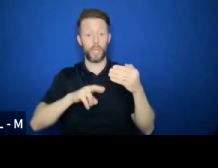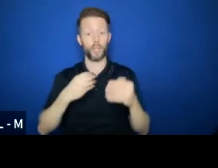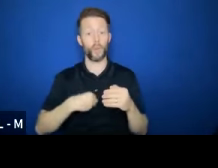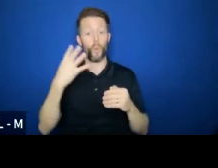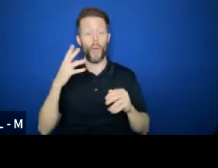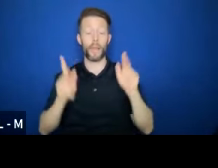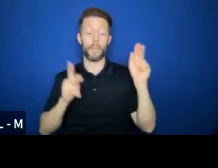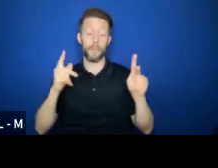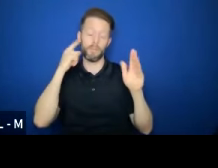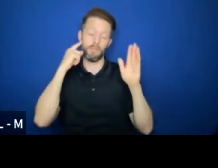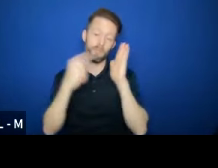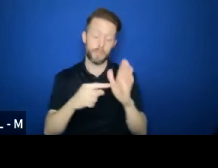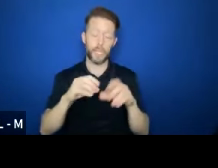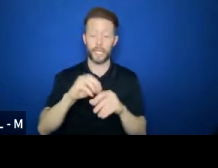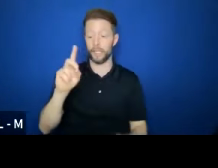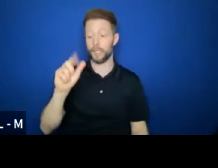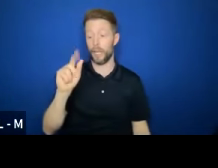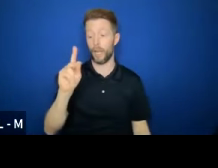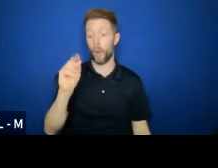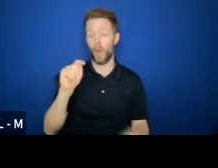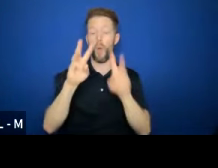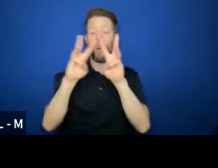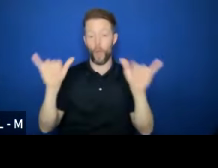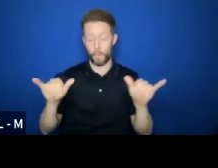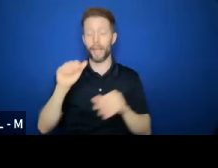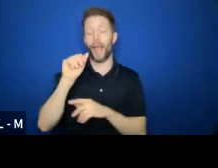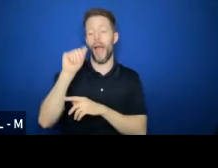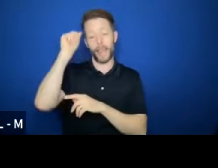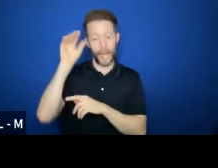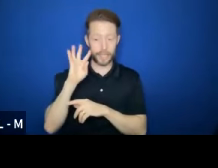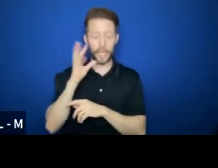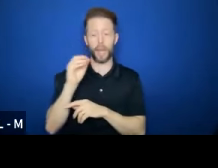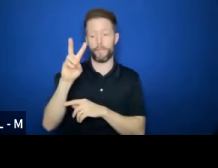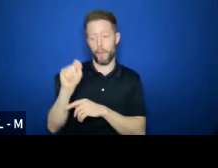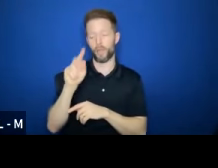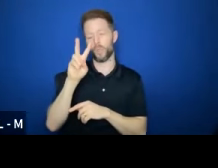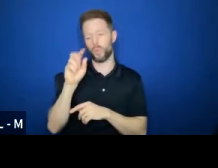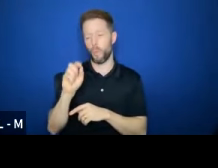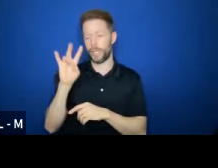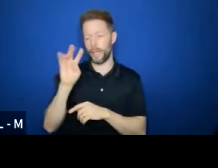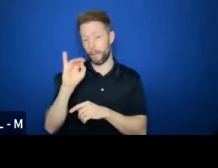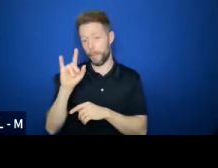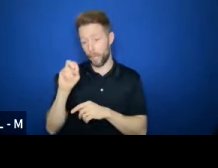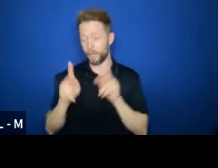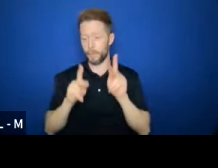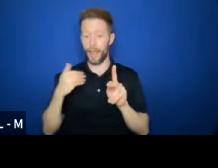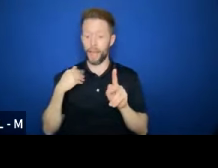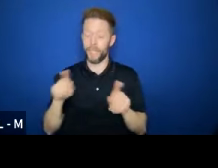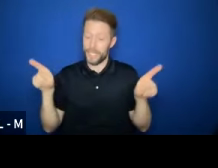for instance, in Dakota, Wyoming, Alaska, and Vermont, roughly 2.7 million people, have the same